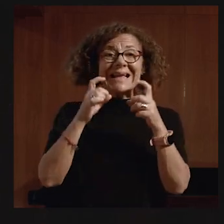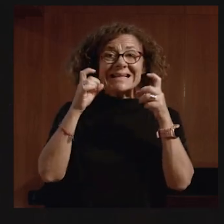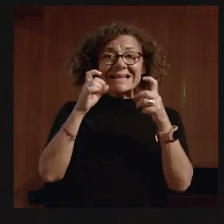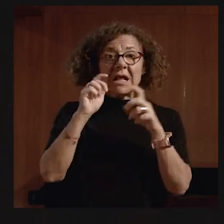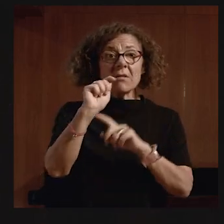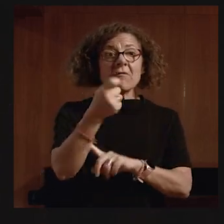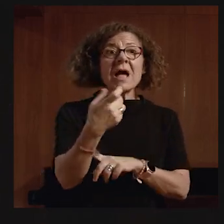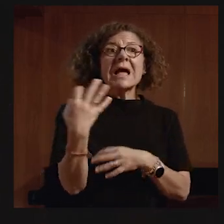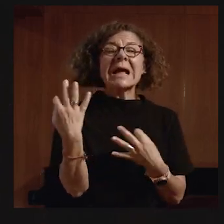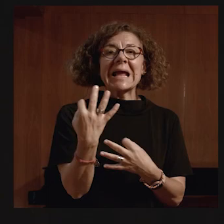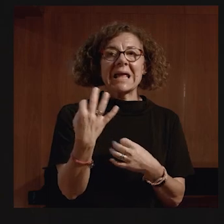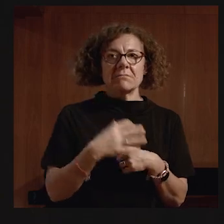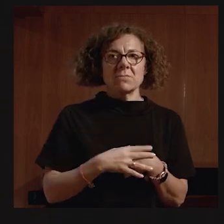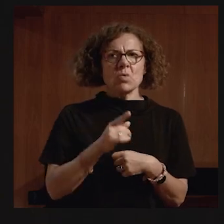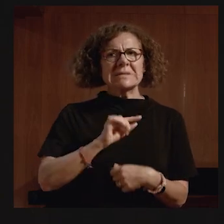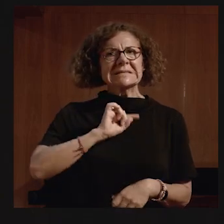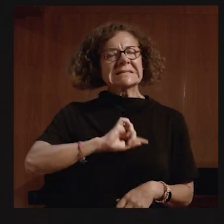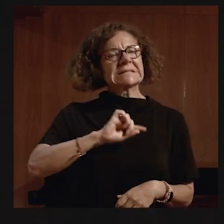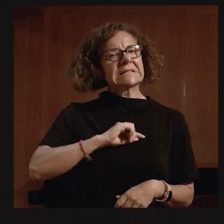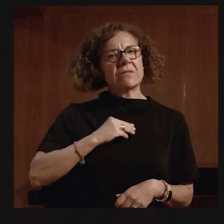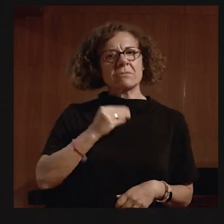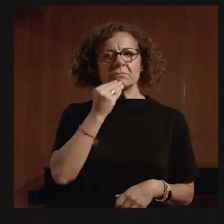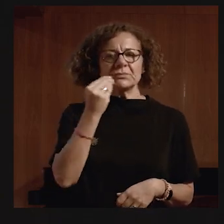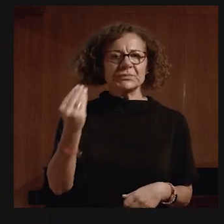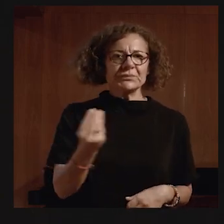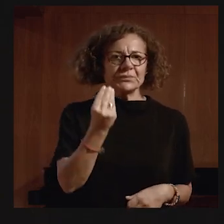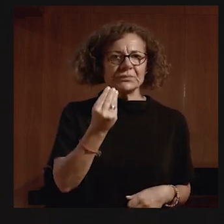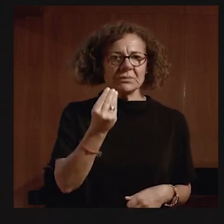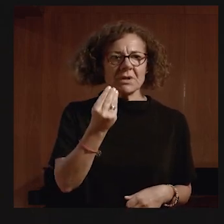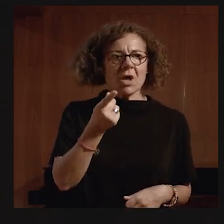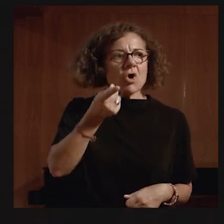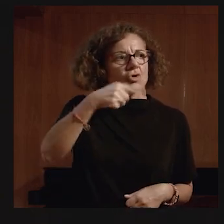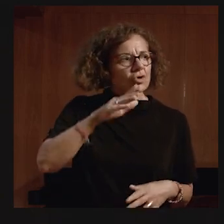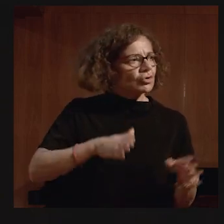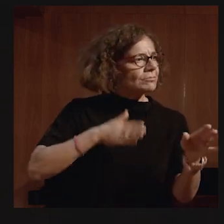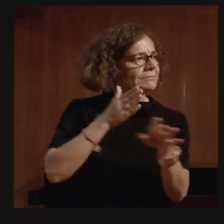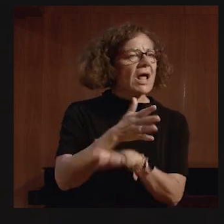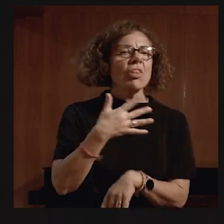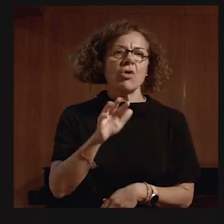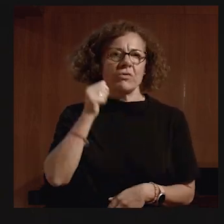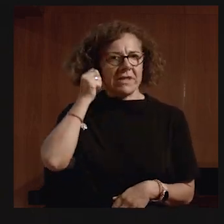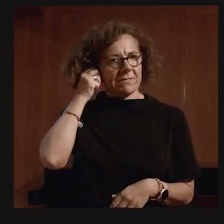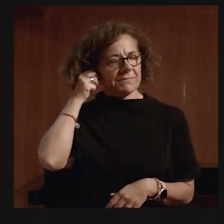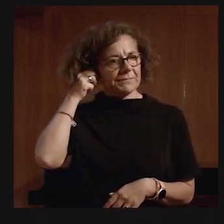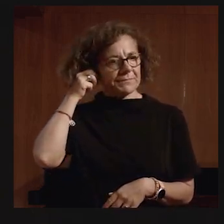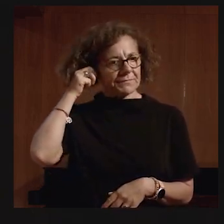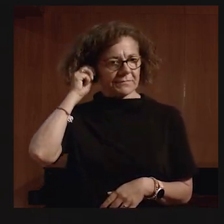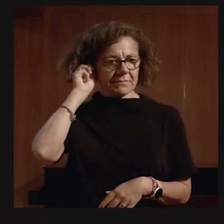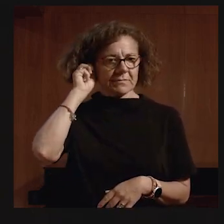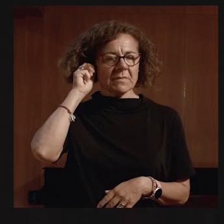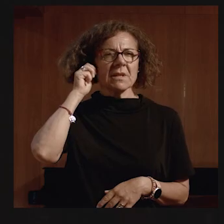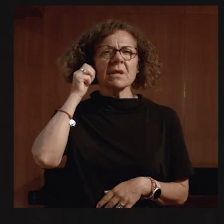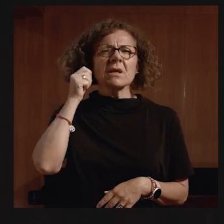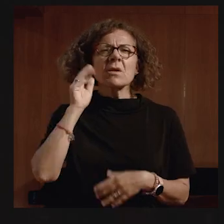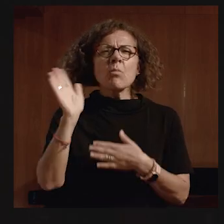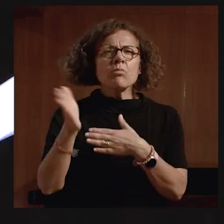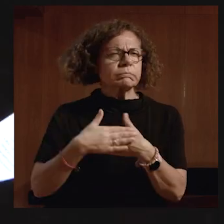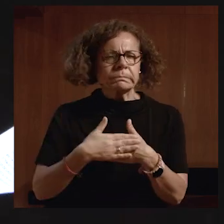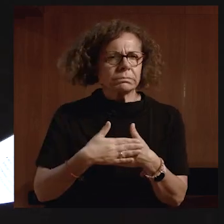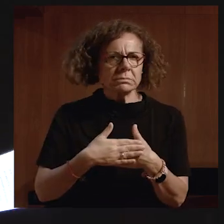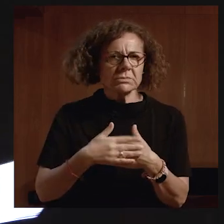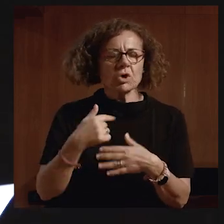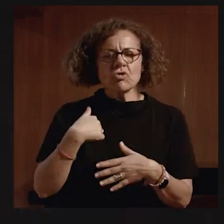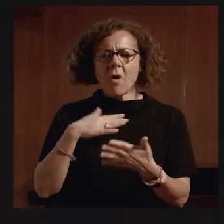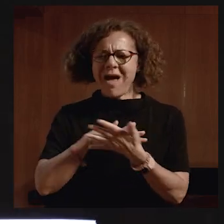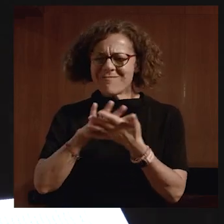go. Don't close any doors. Again, I've talked about ecosystem, networks. The most